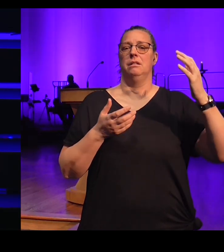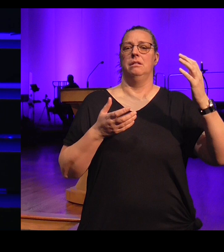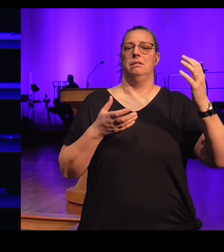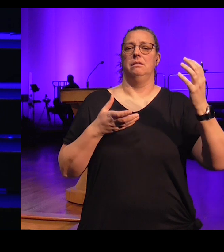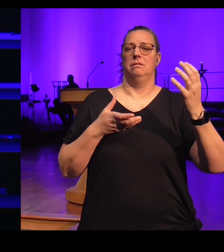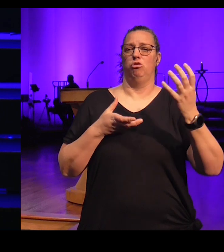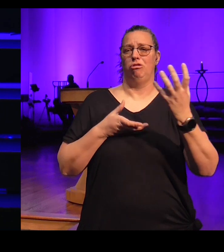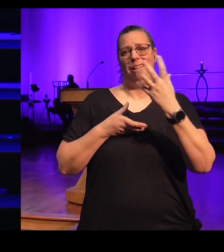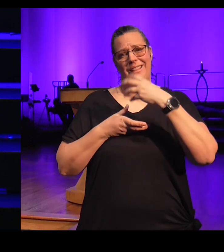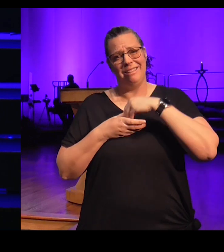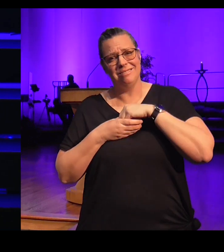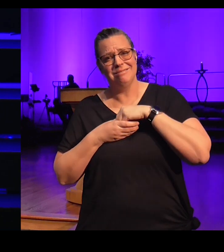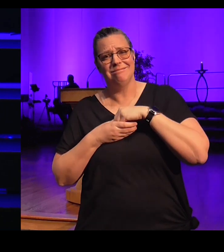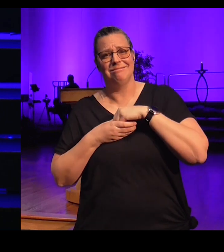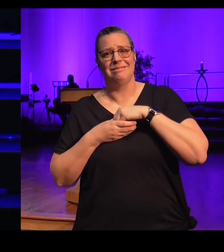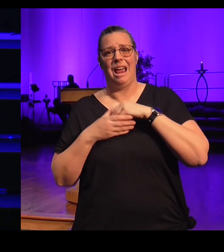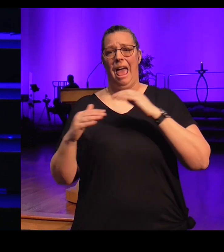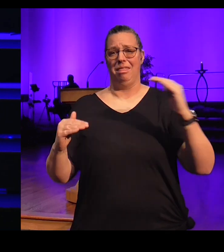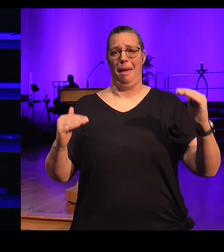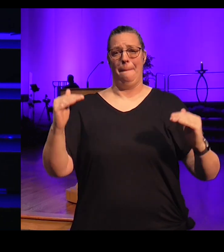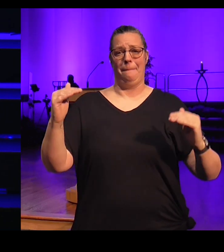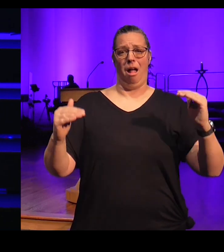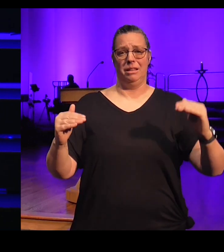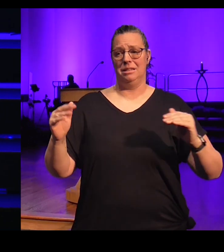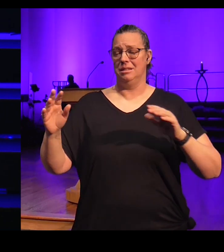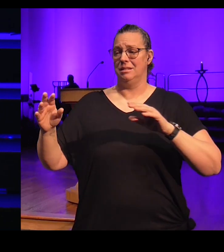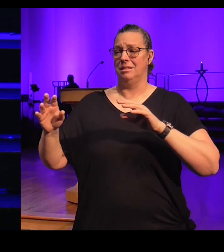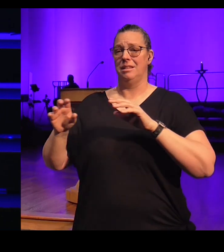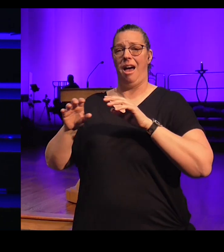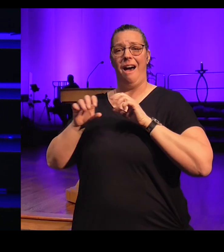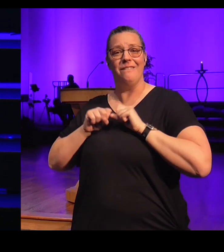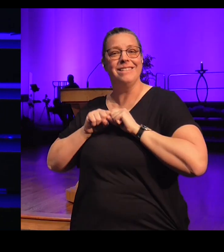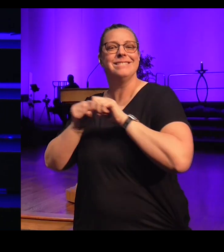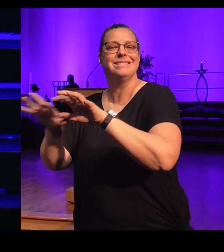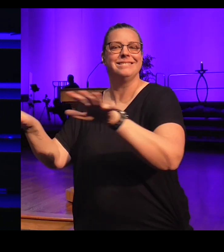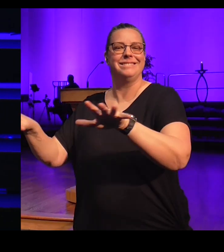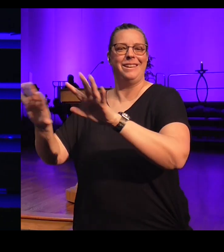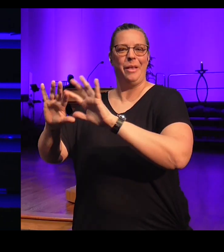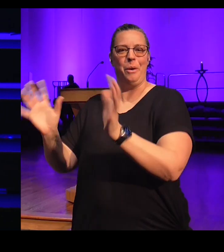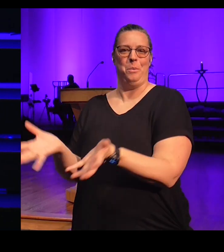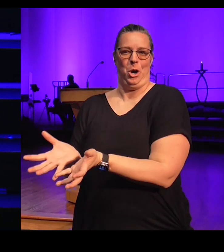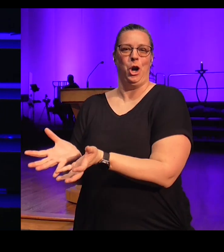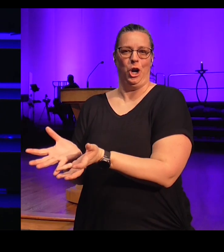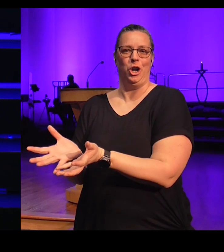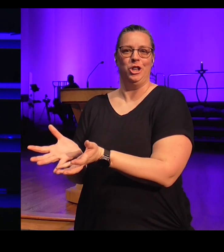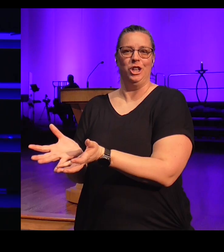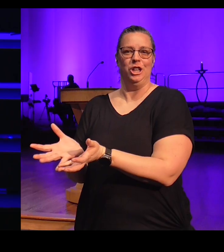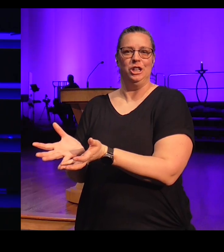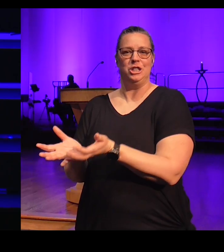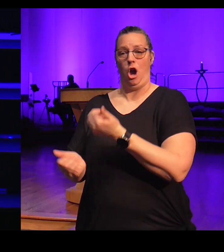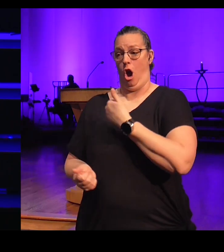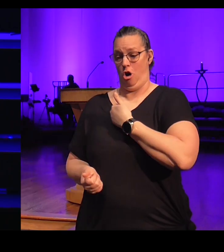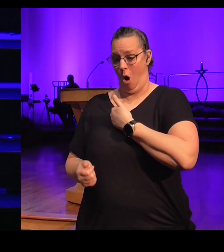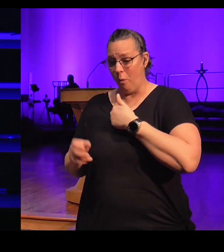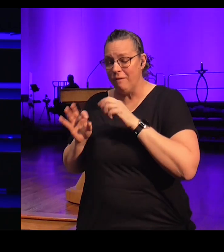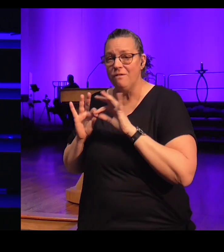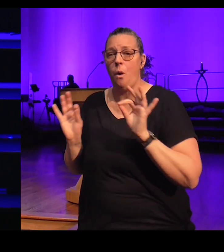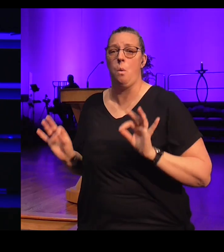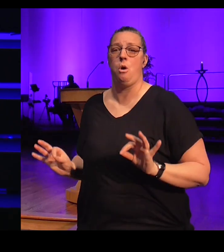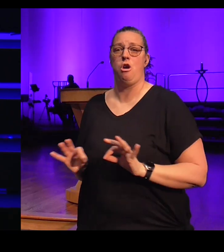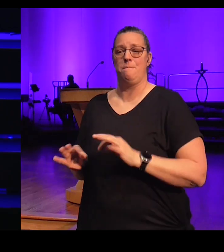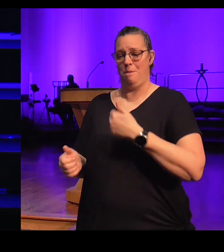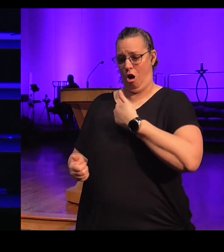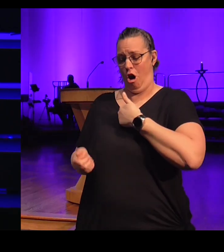in, and the balance of giving that out again in our own form, in our